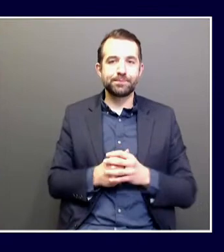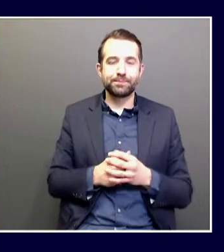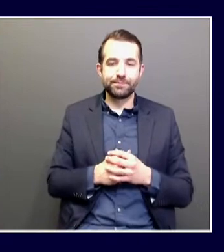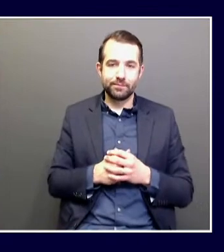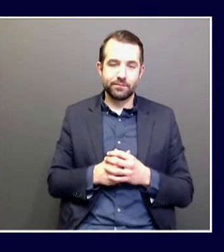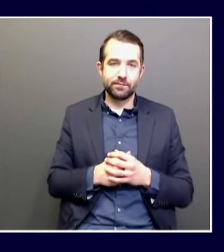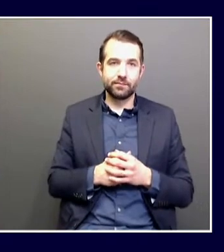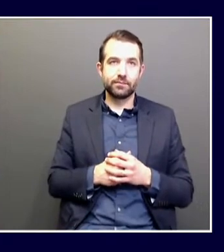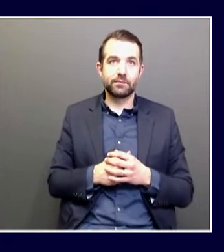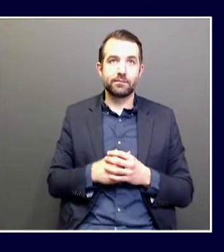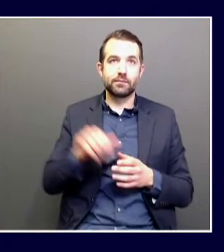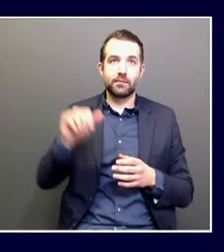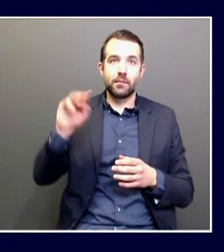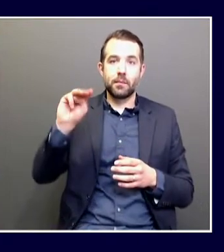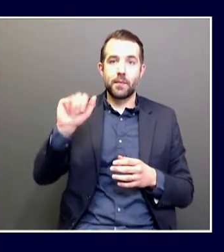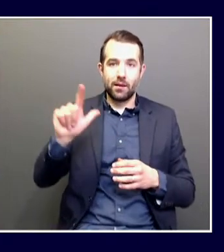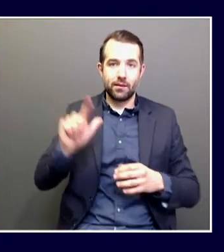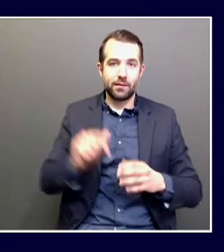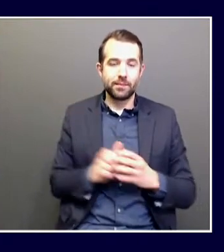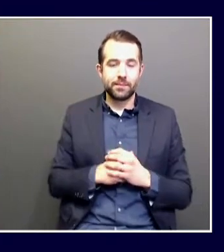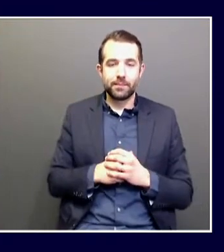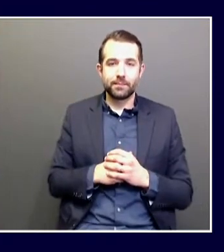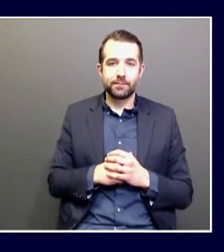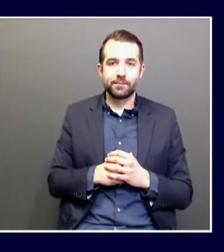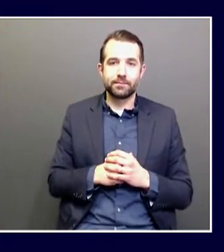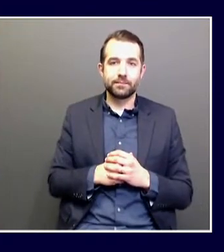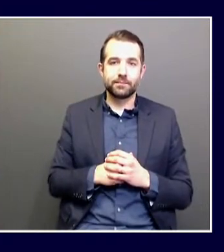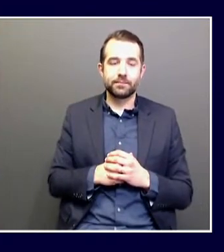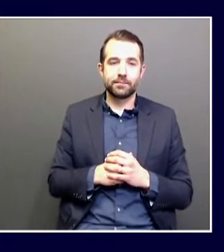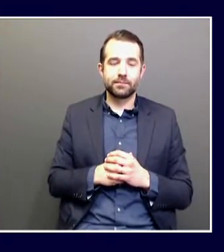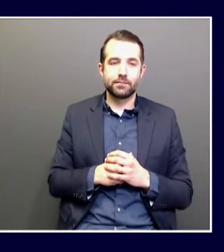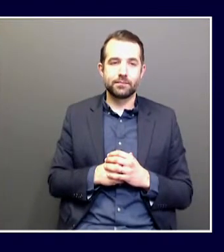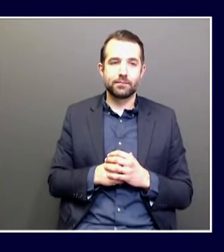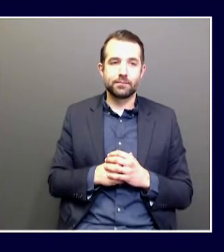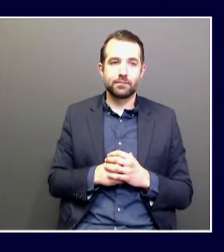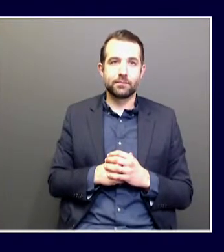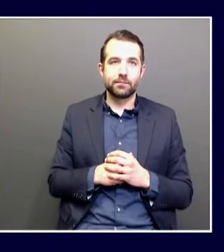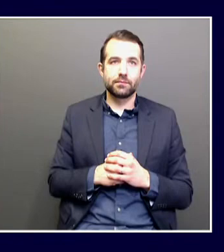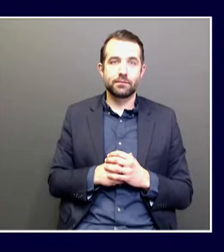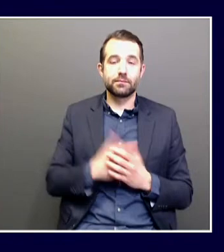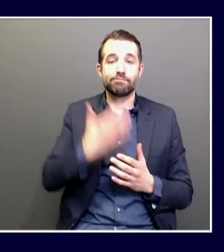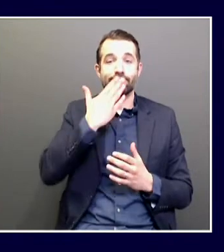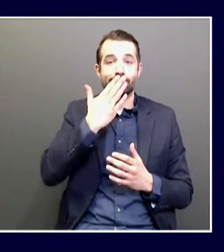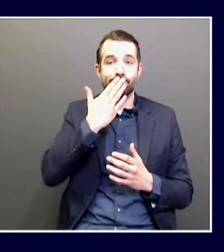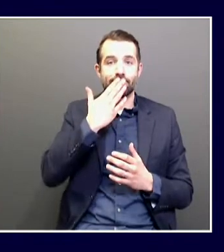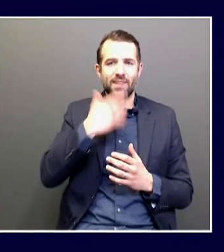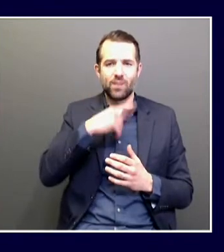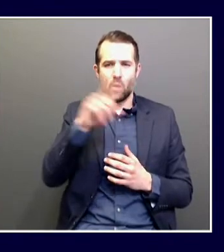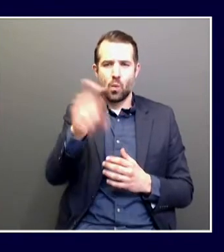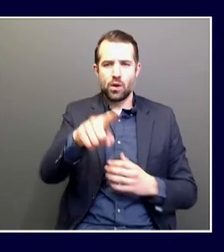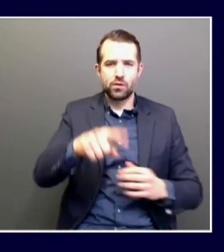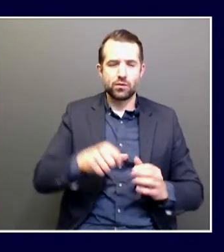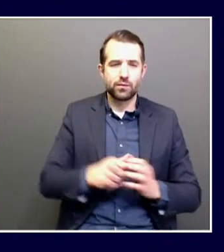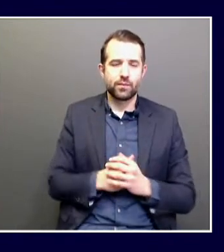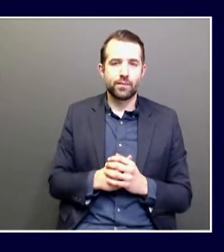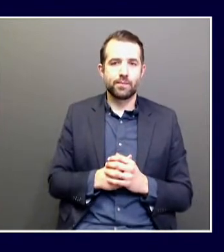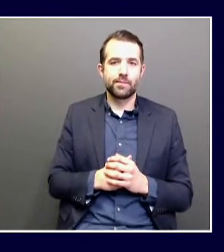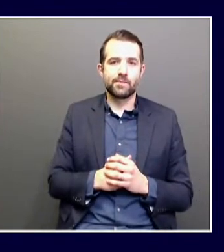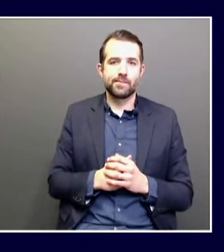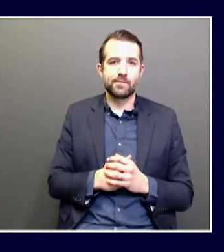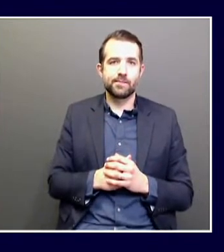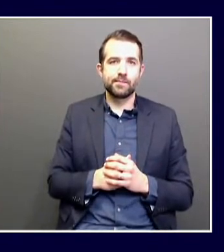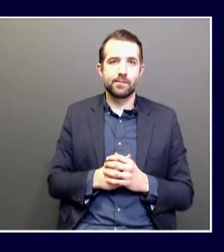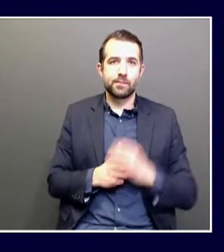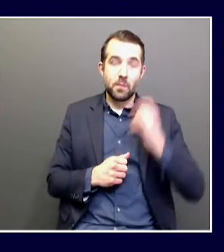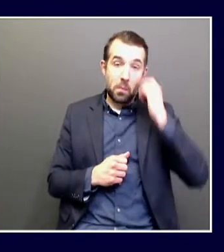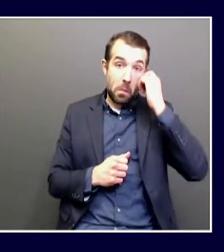Mel, over to you. All right. Thanks, Dr. Shah. My question is, especially because there's not a